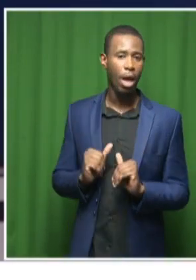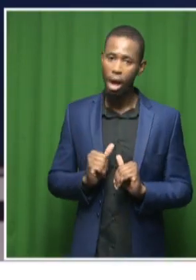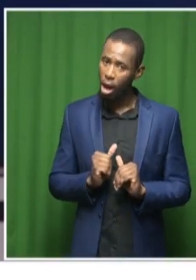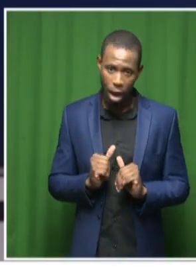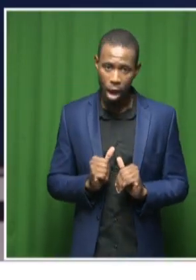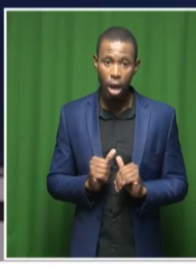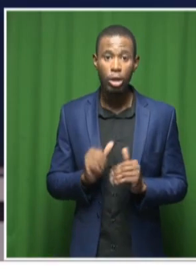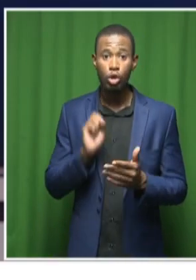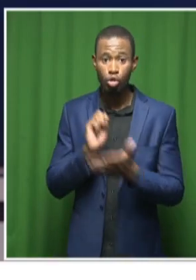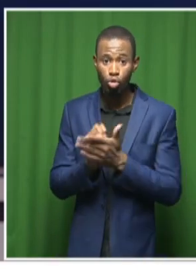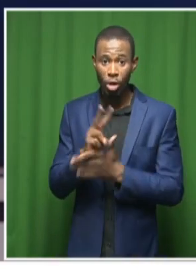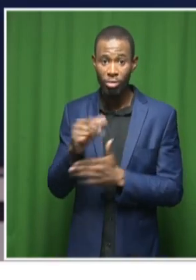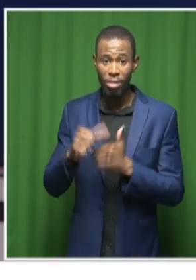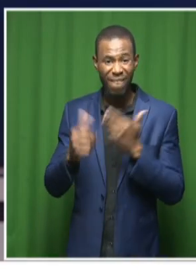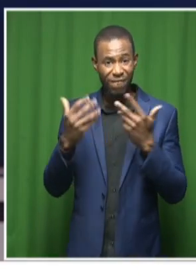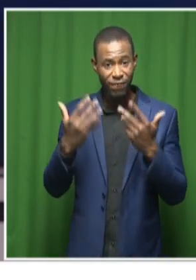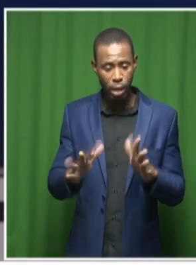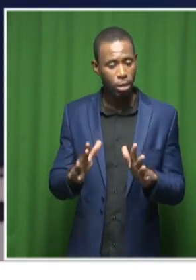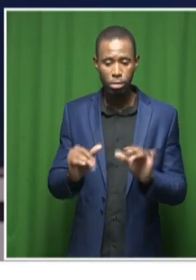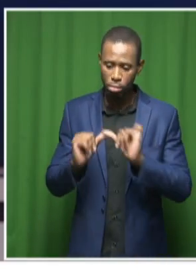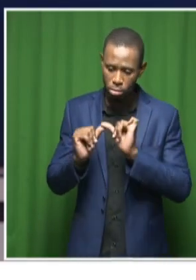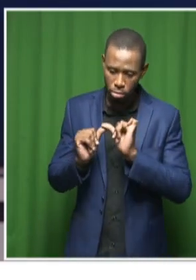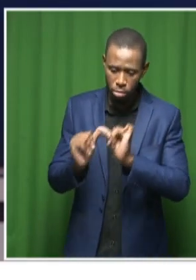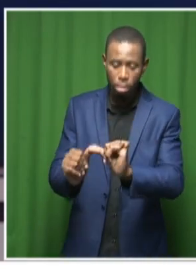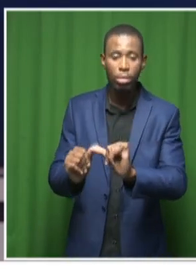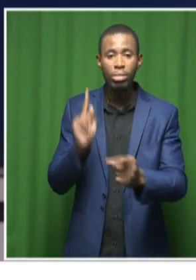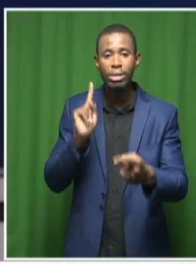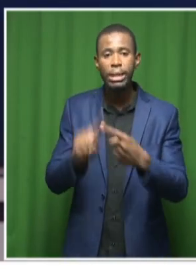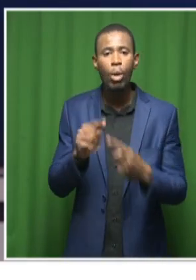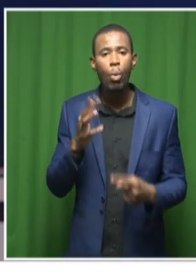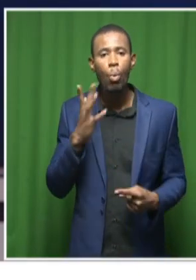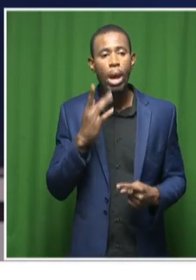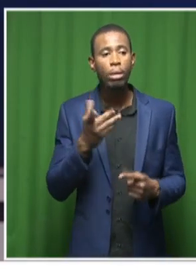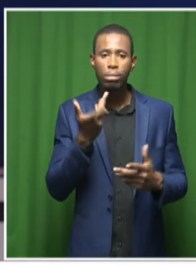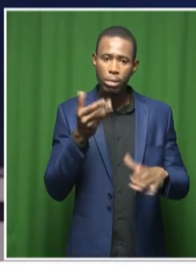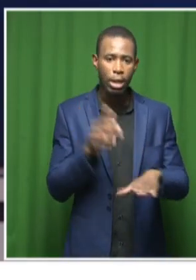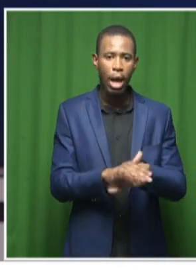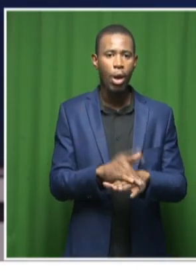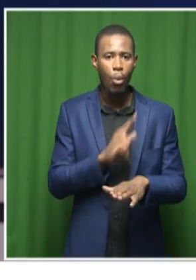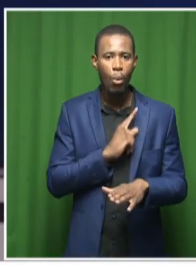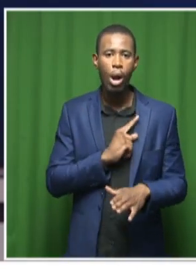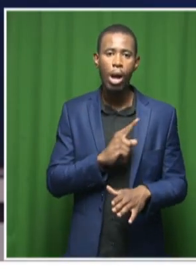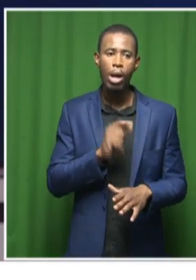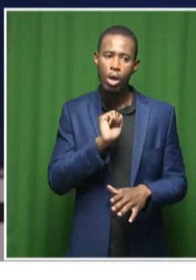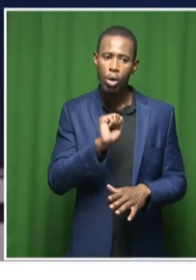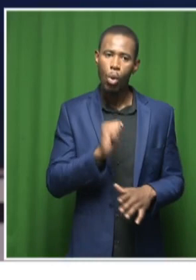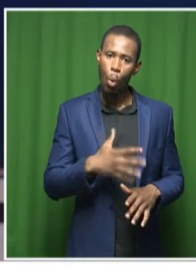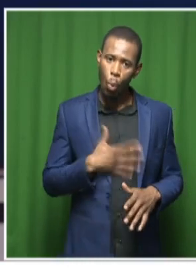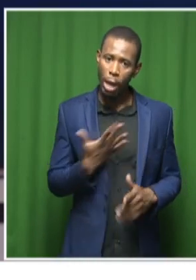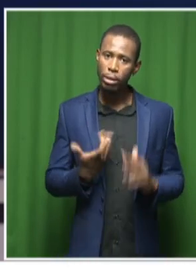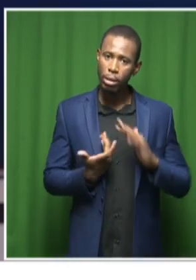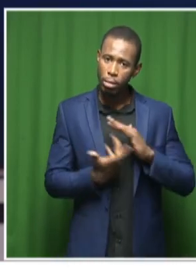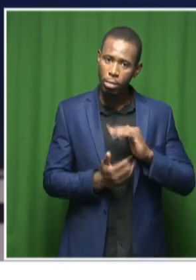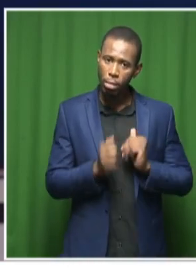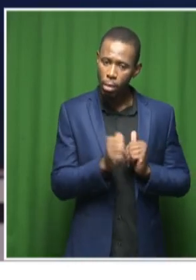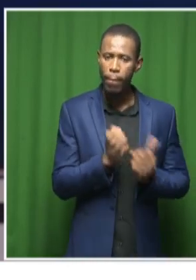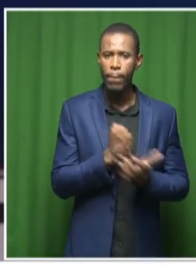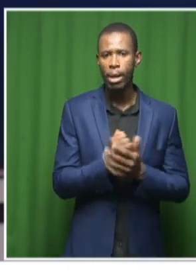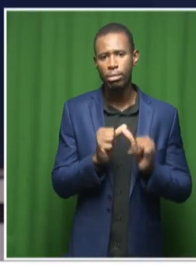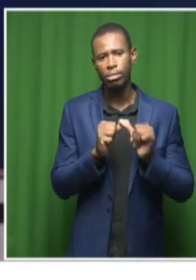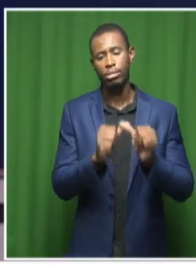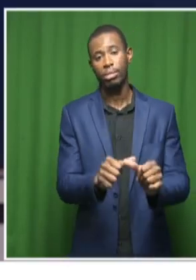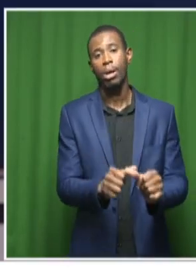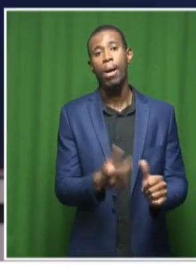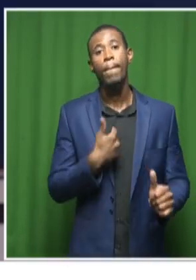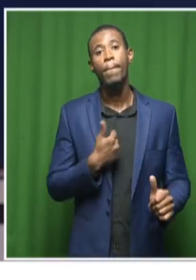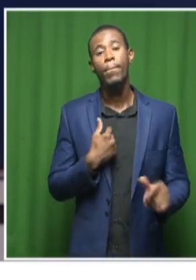and also just embarking to ensure that you have that curiosity, and a love for learning. I continuously try to, to study every single